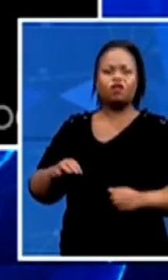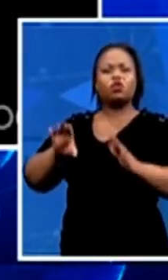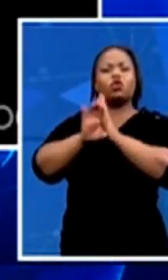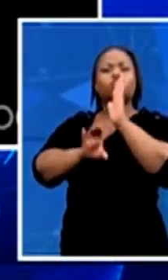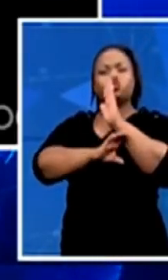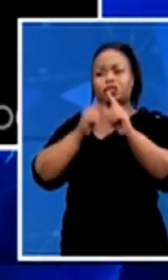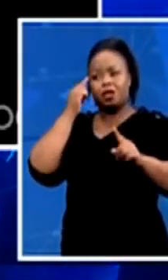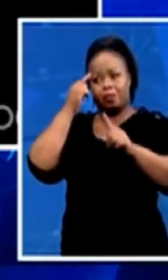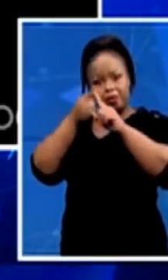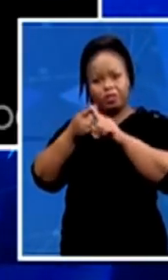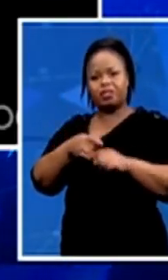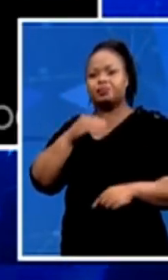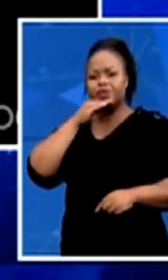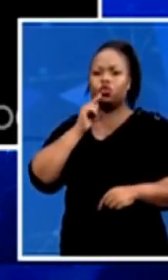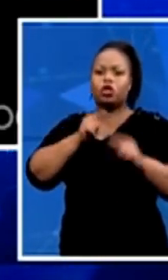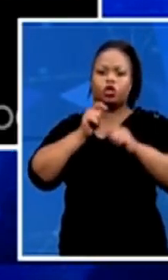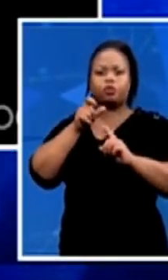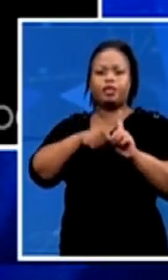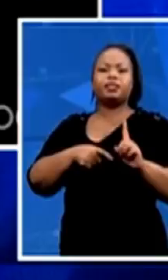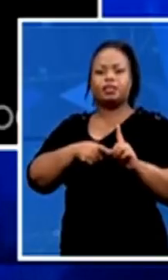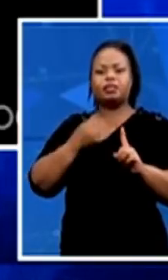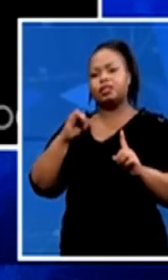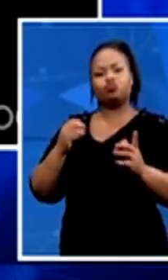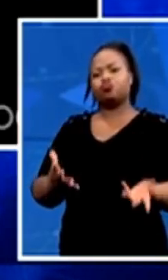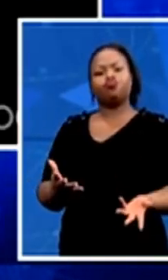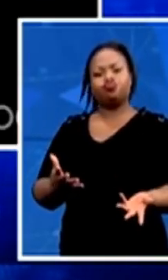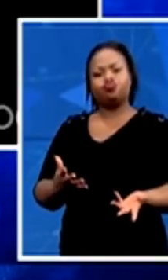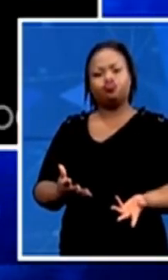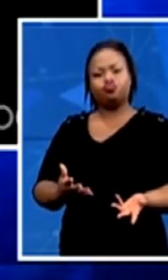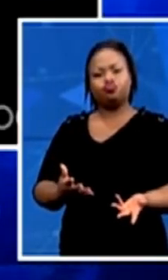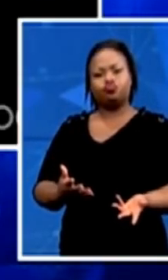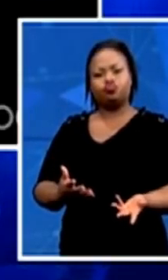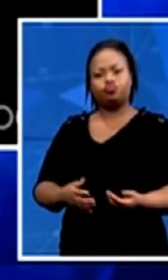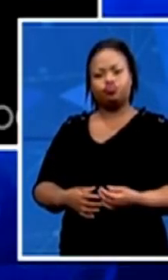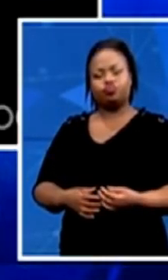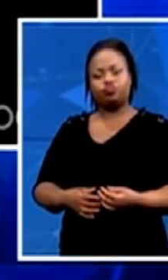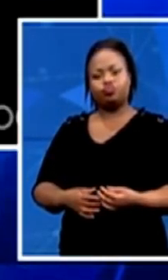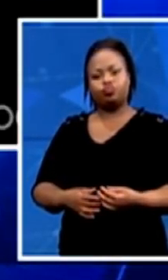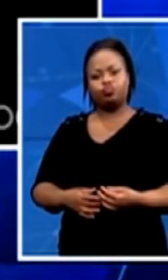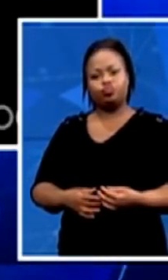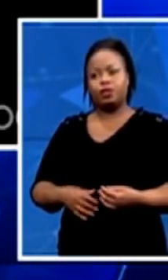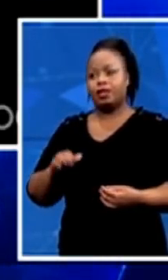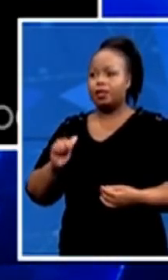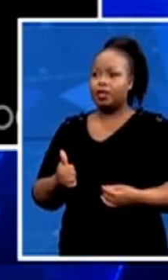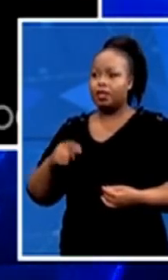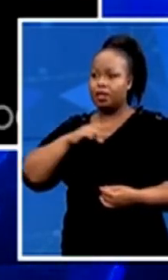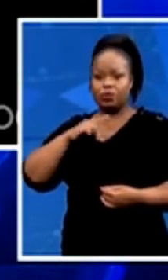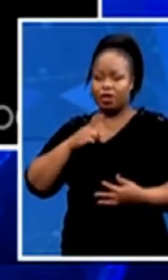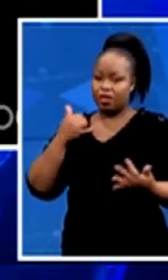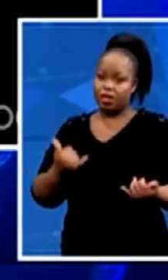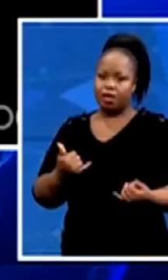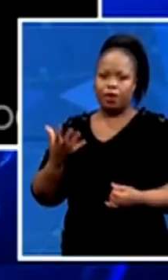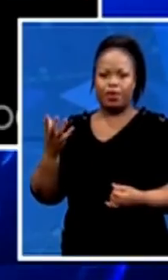person, right? Now, and that is why you are dealing with so for a minute, you